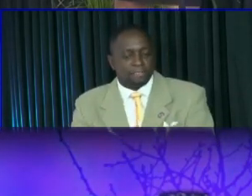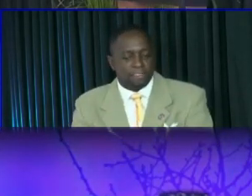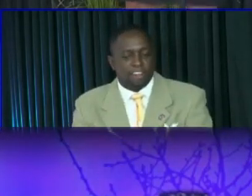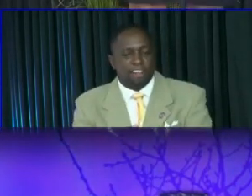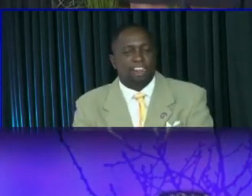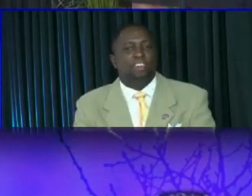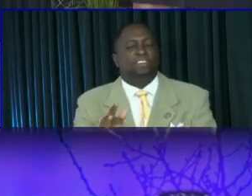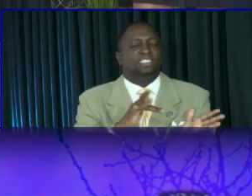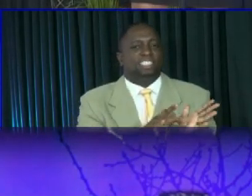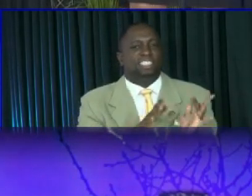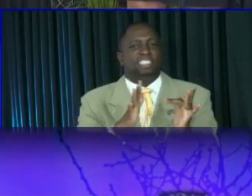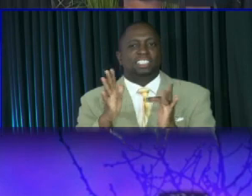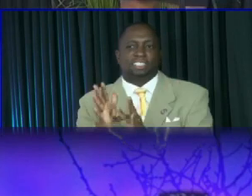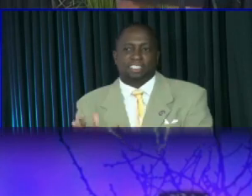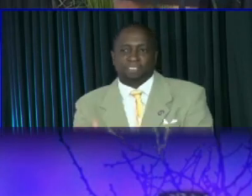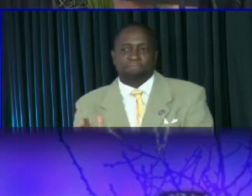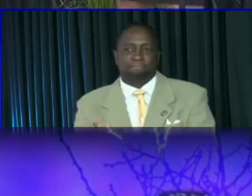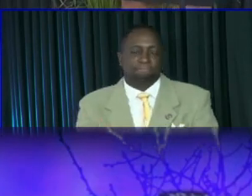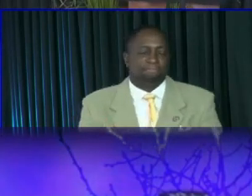Hey,